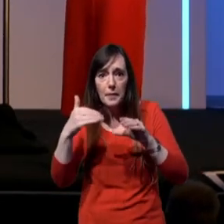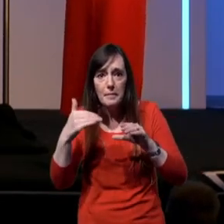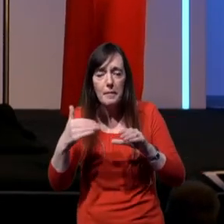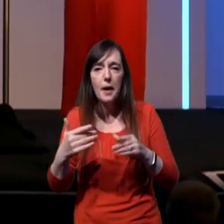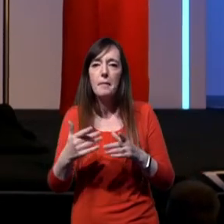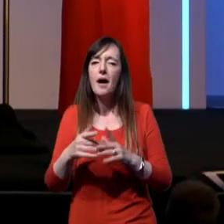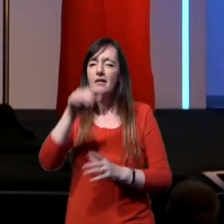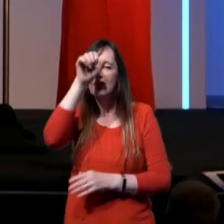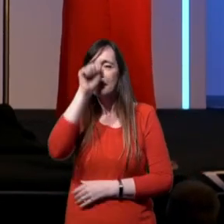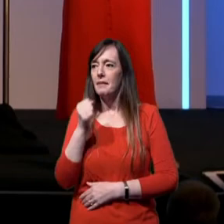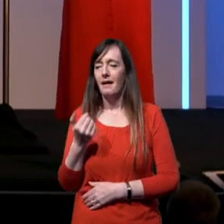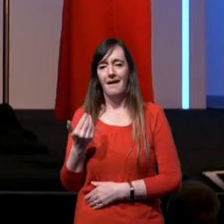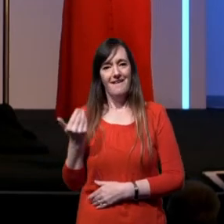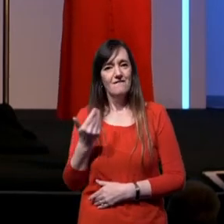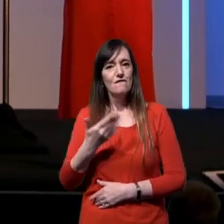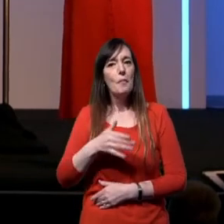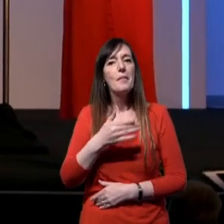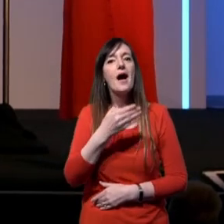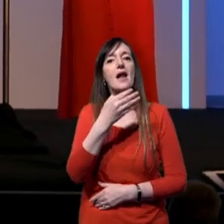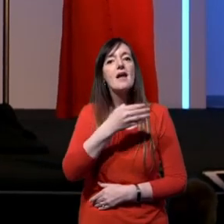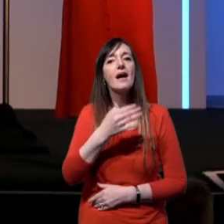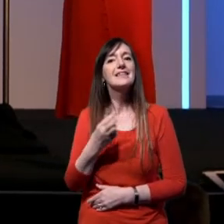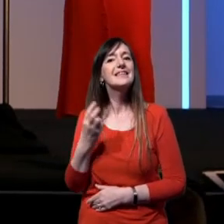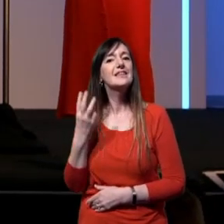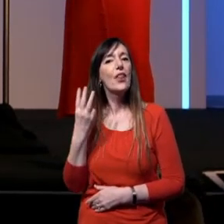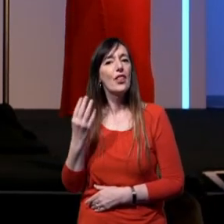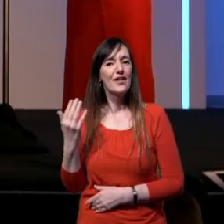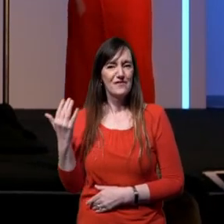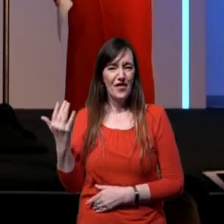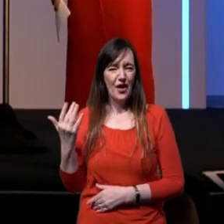from 1935, let's pray.